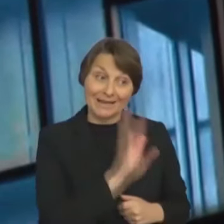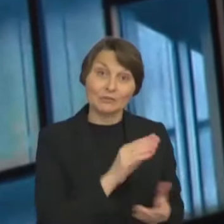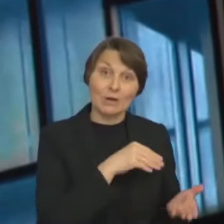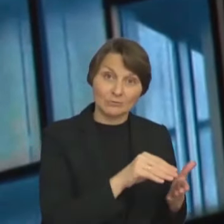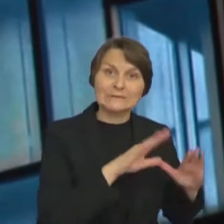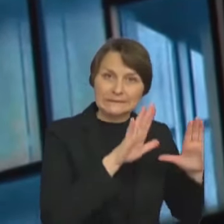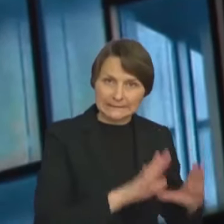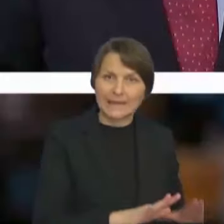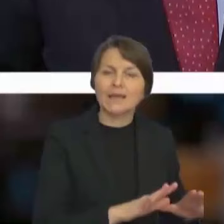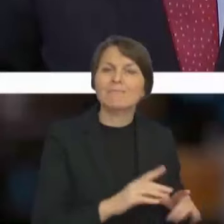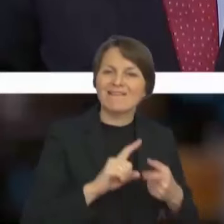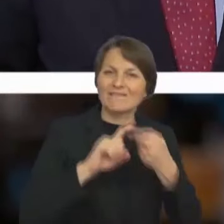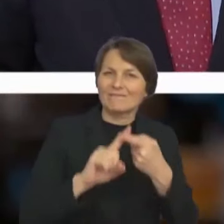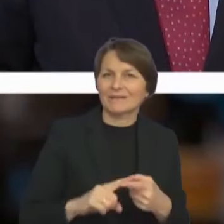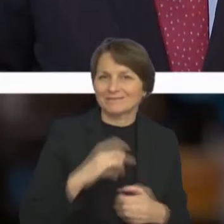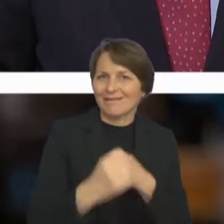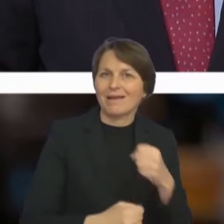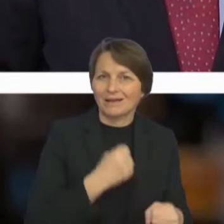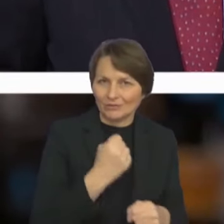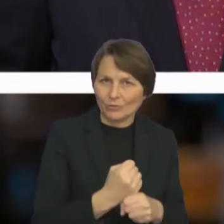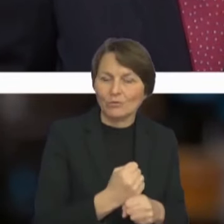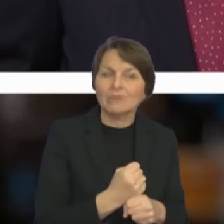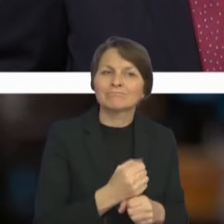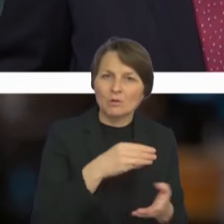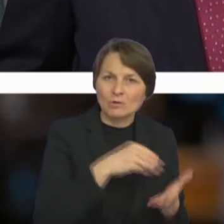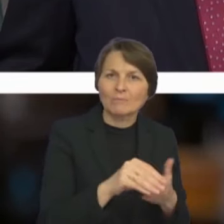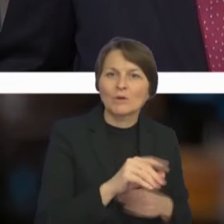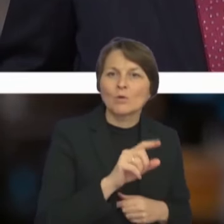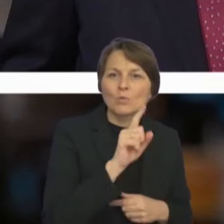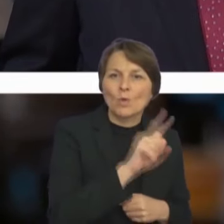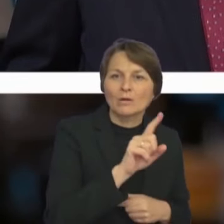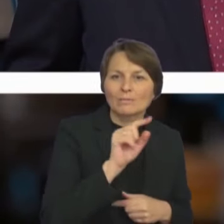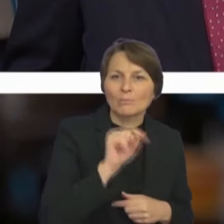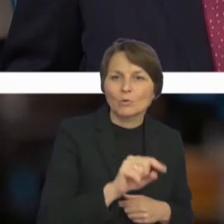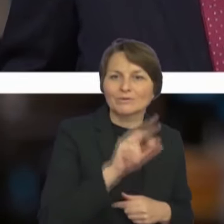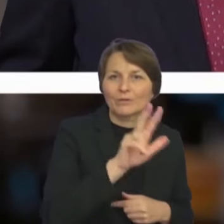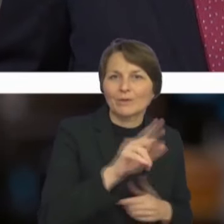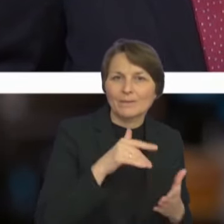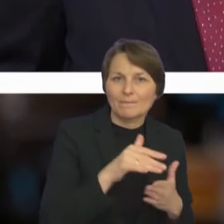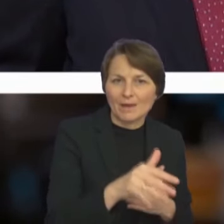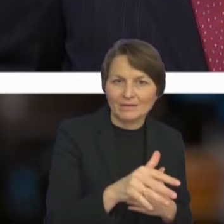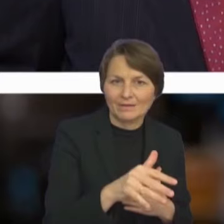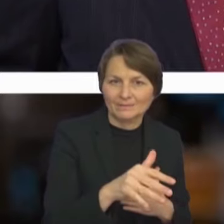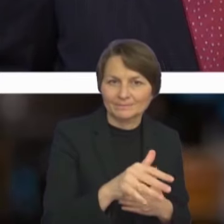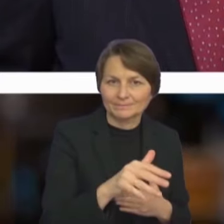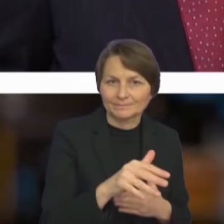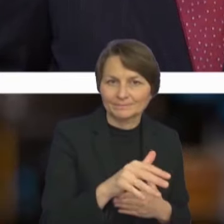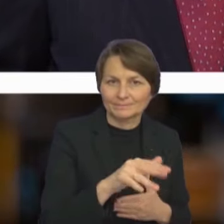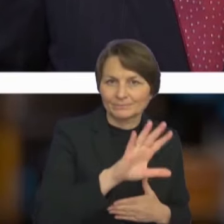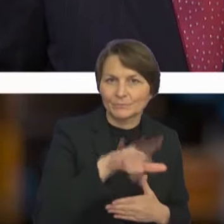fixed annual compensation of €1.3 million, a variable compensation representing up